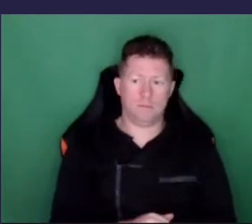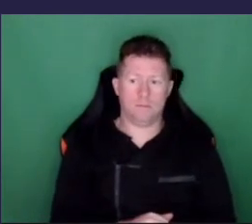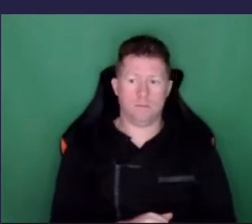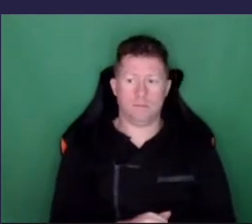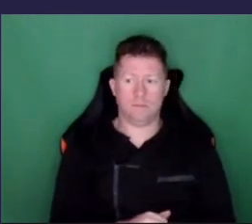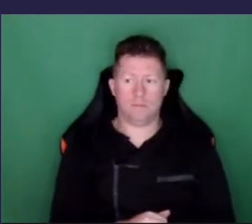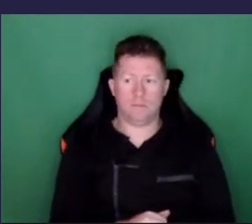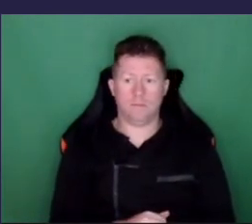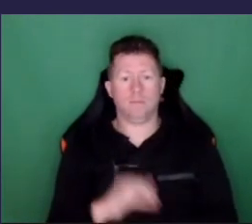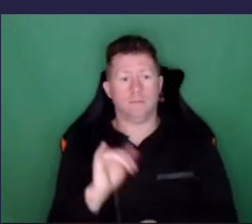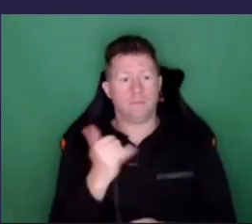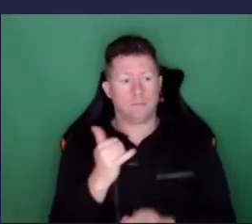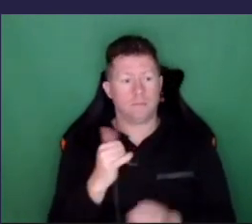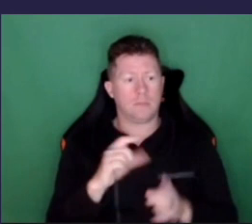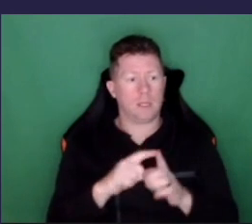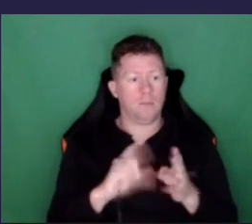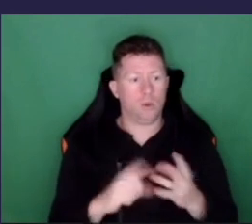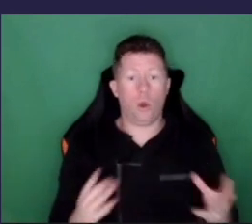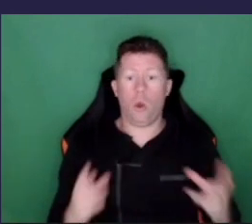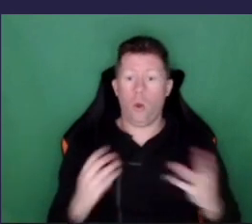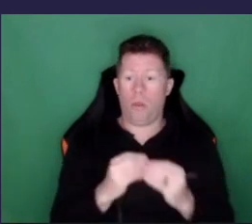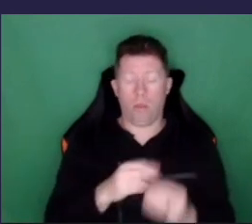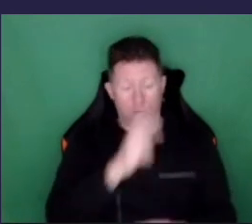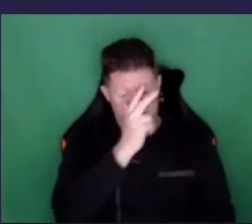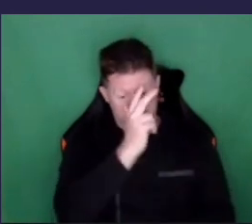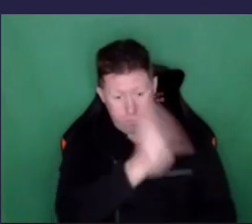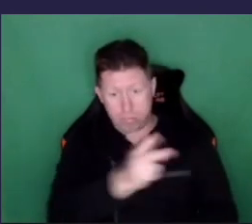You may choose to do this with the person all the time.